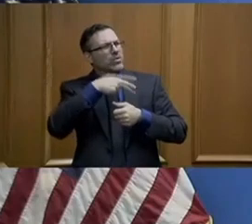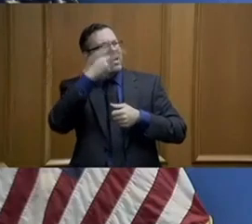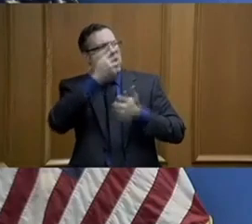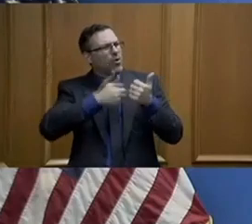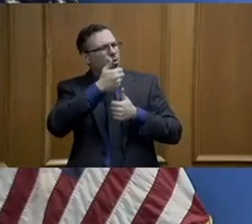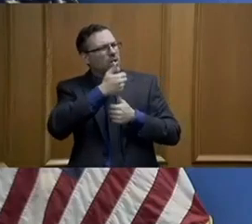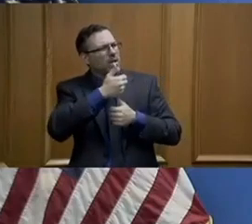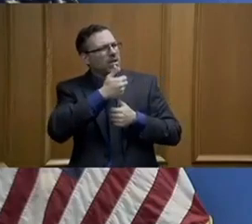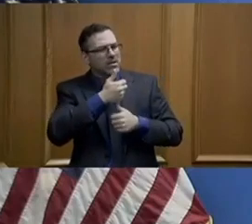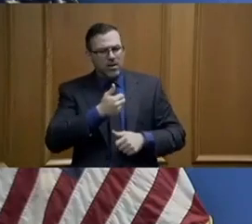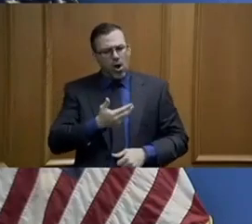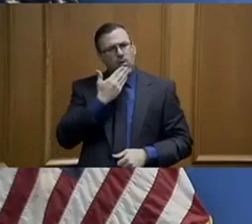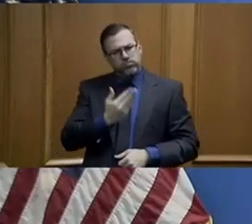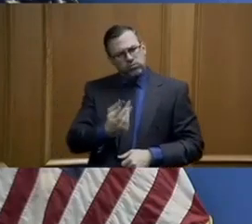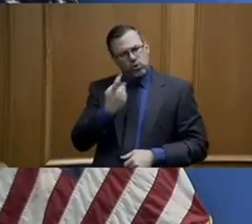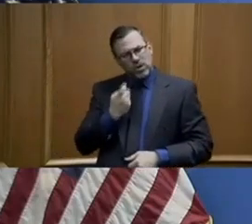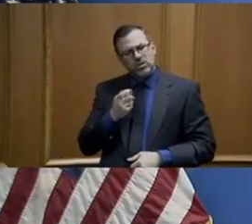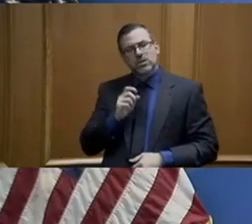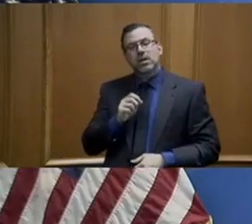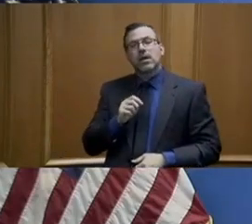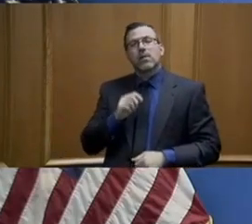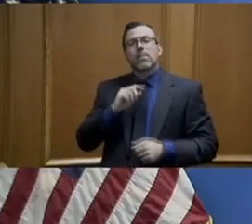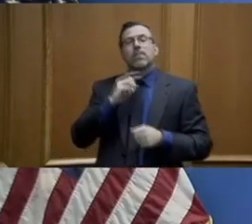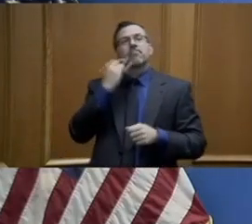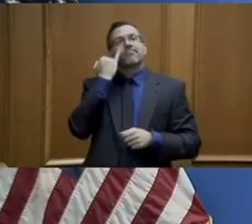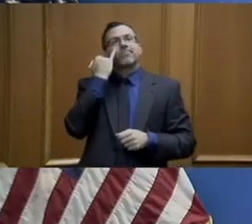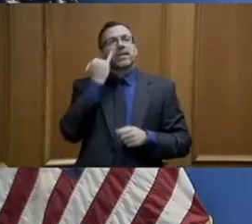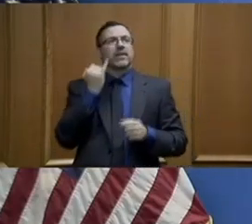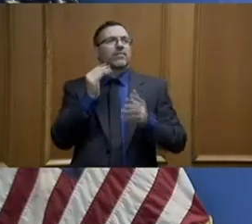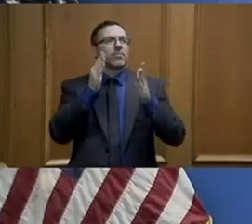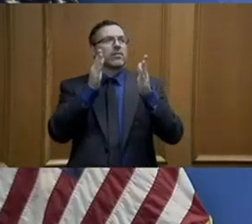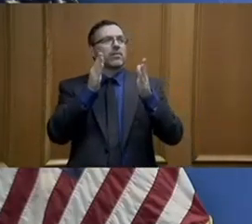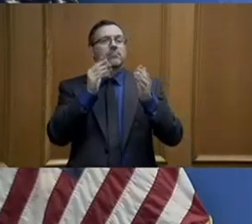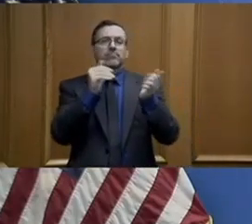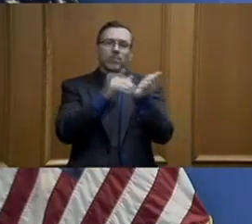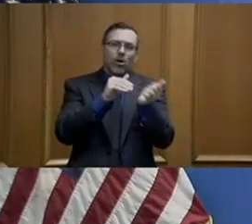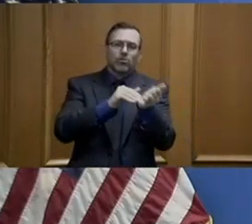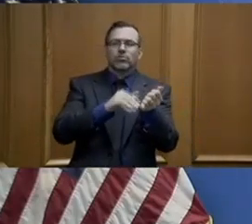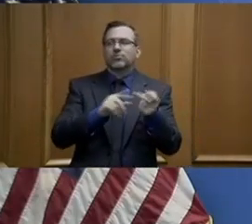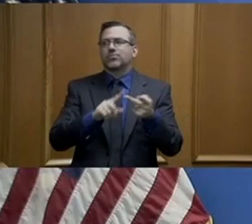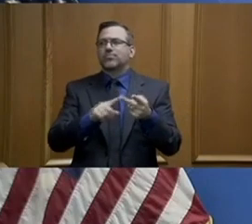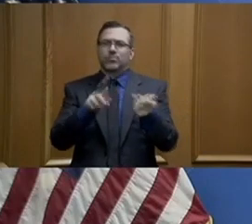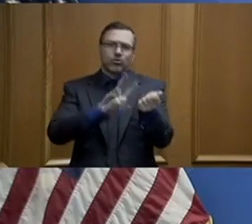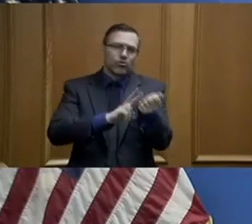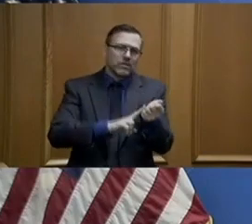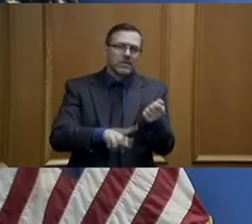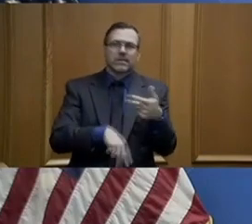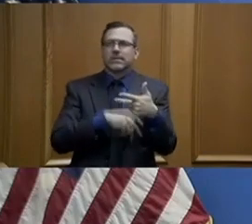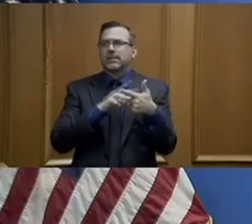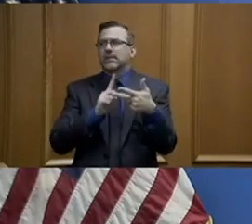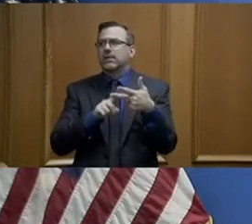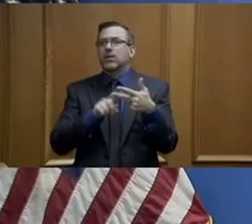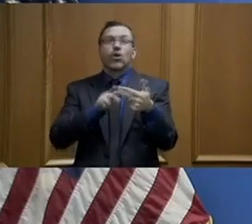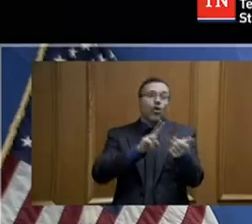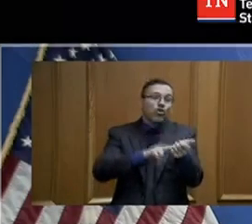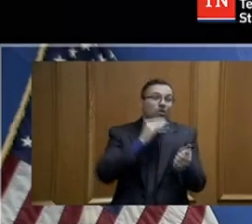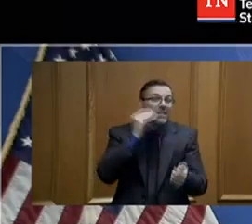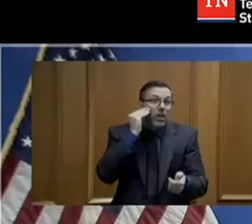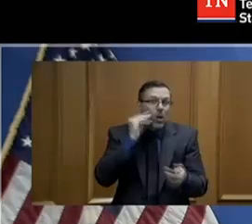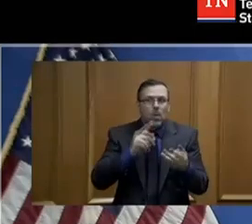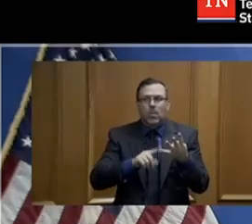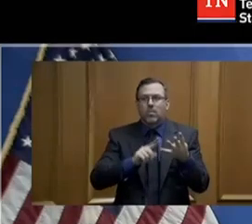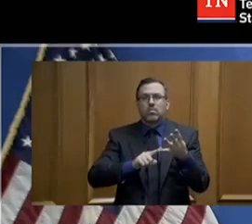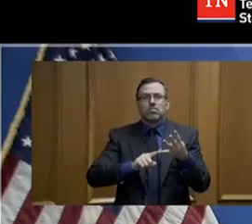priority? Sure, that's a good question. When you have healthcare workers or nursing home or